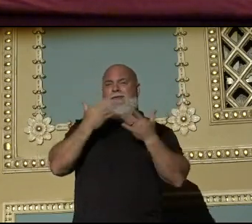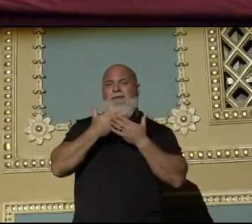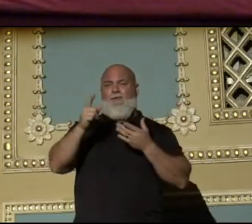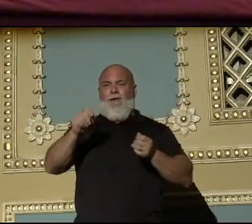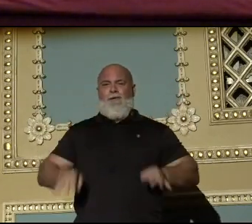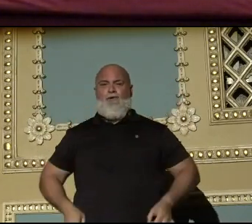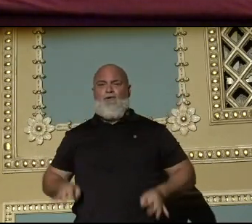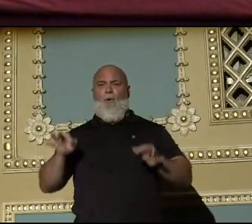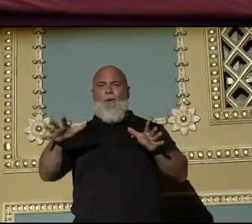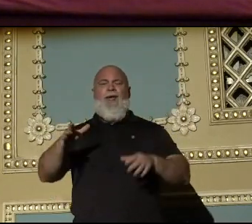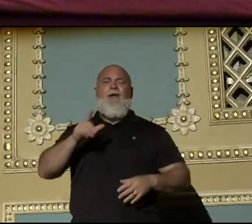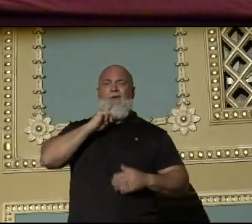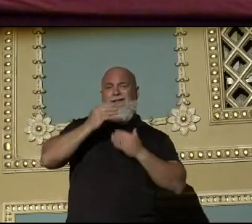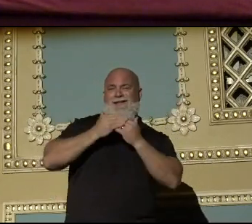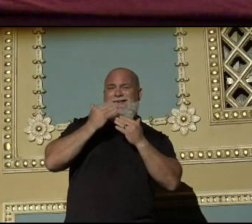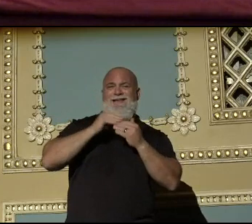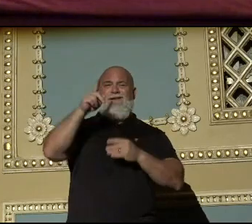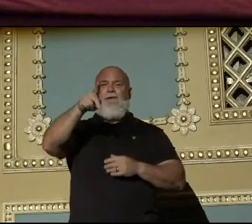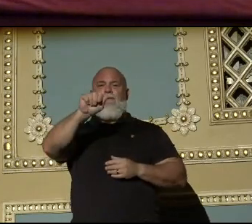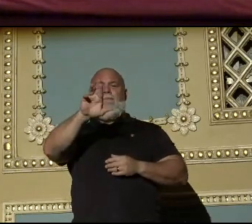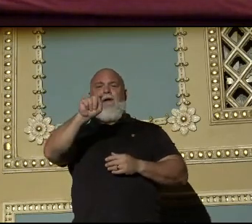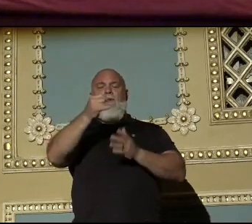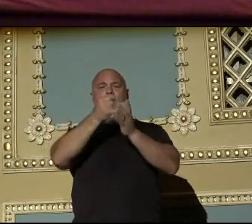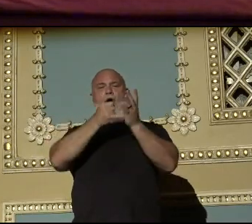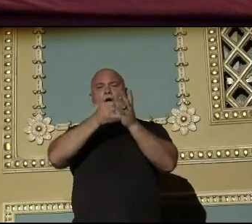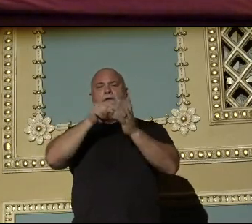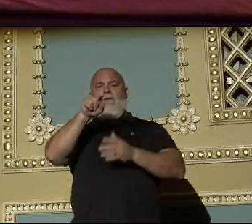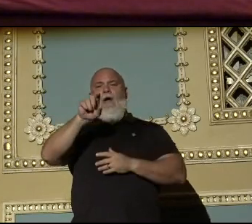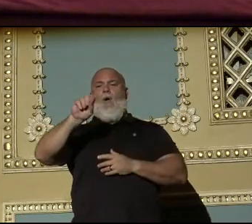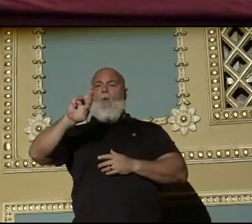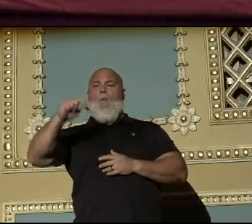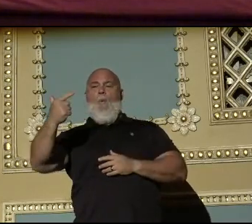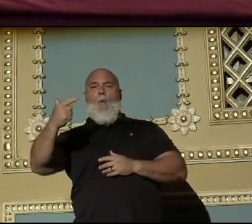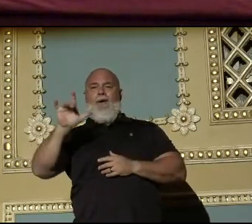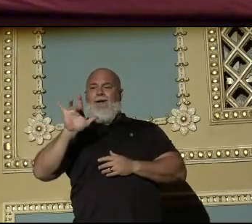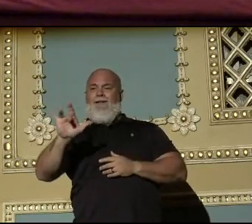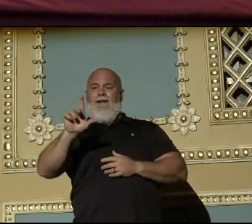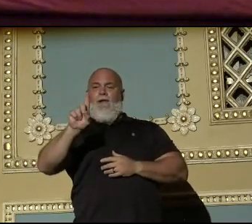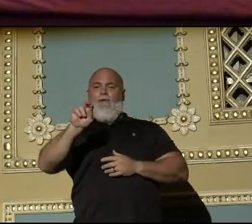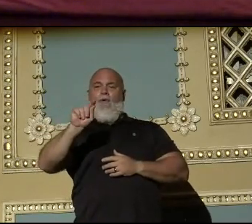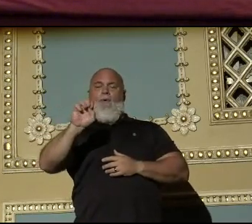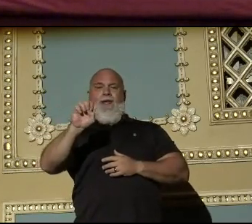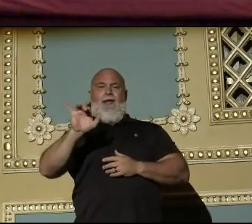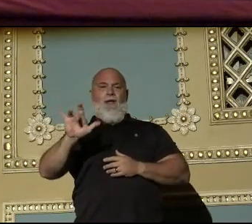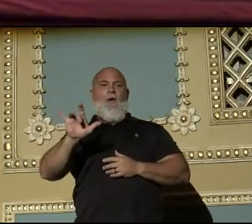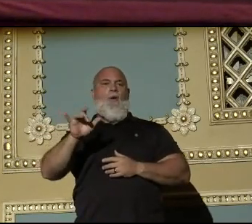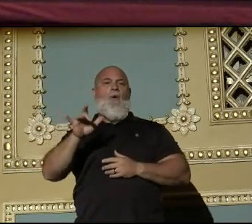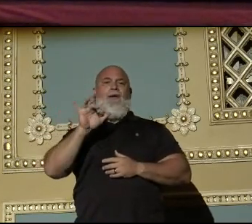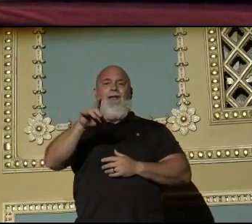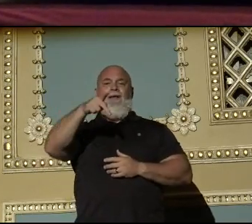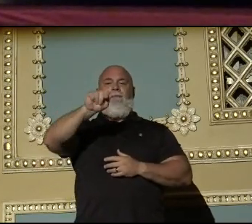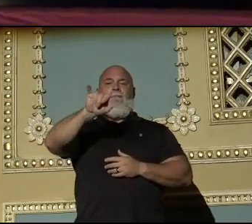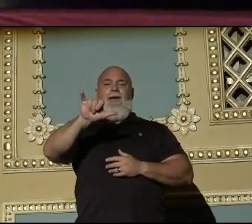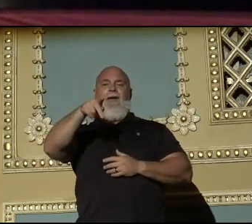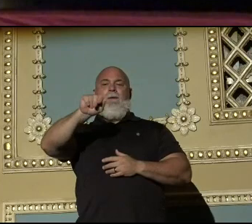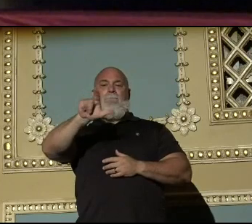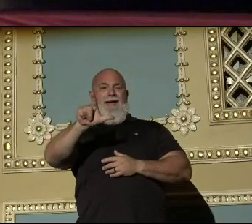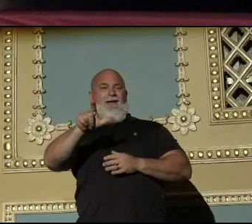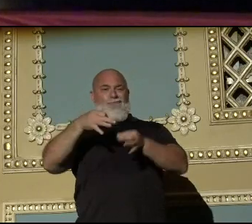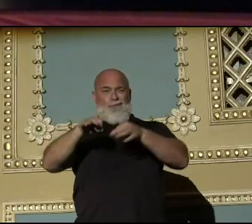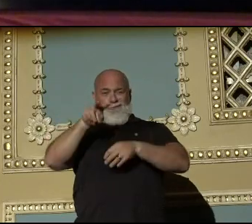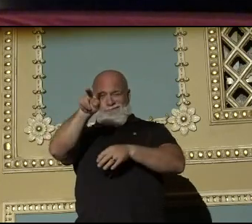donate. It's easy to donate. You can go to ParamountArts.org and click the donate button or click the PayPal link in the